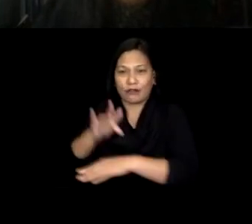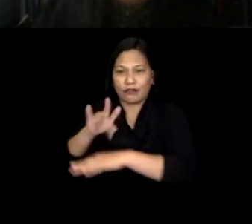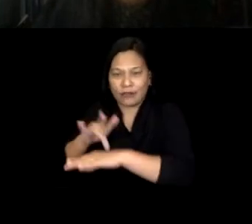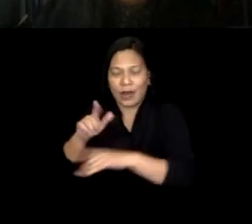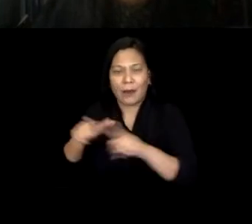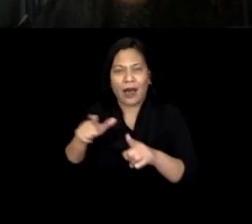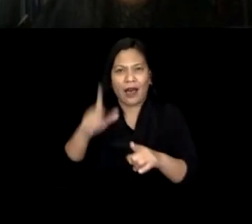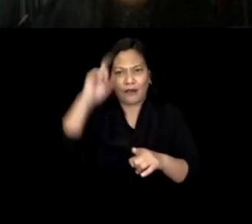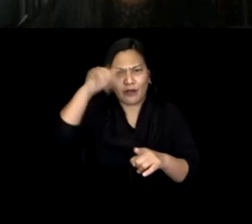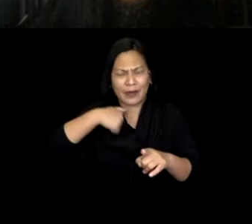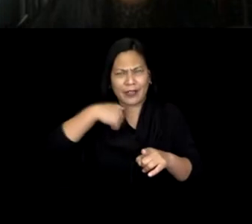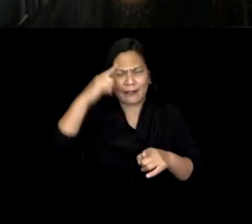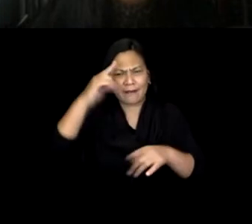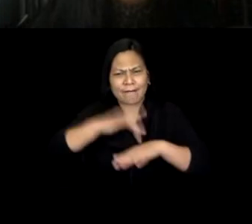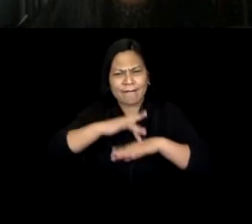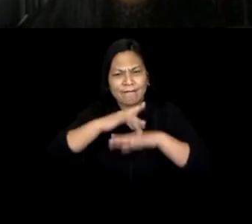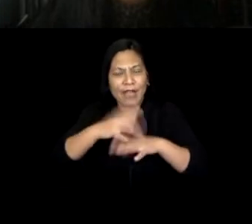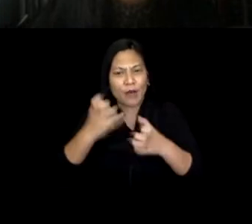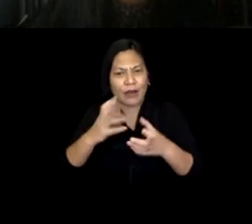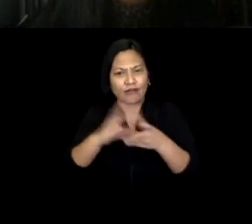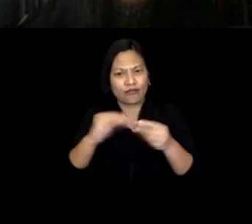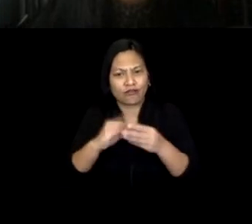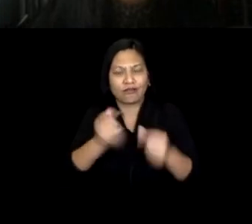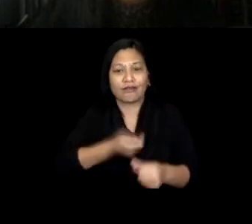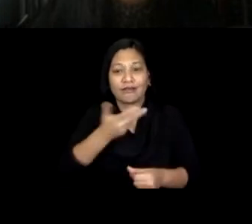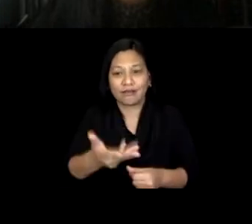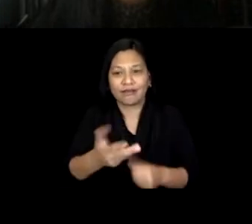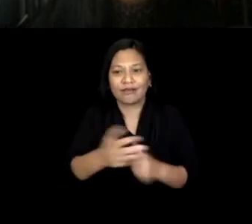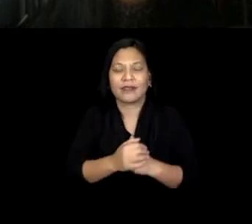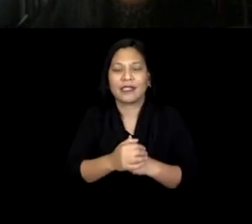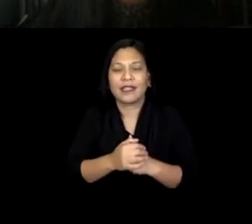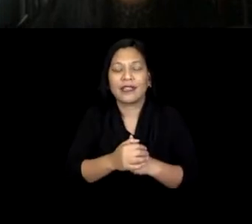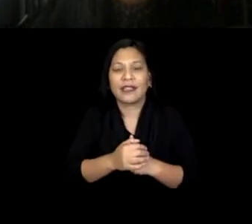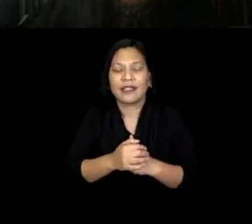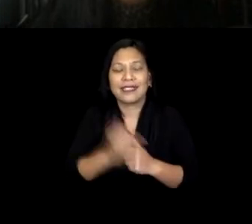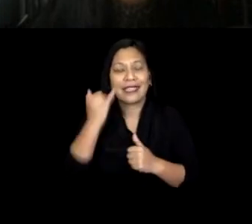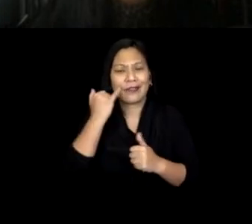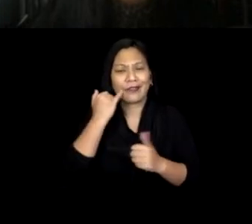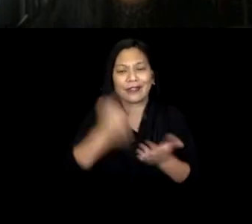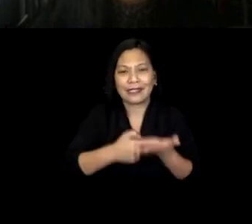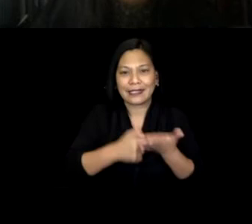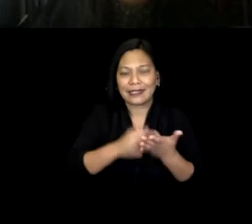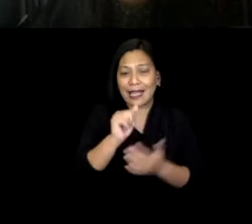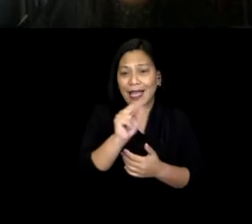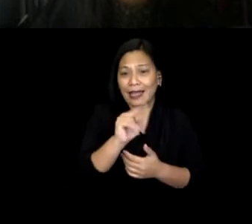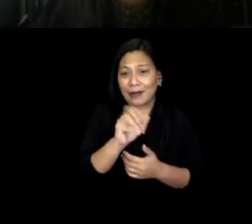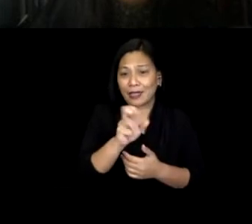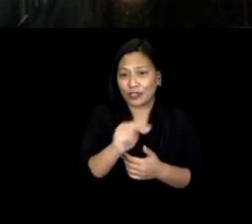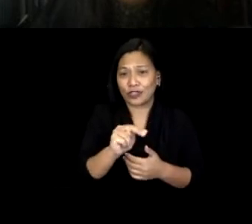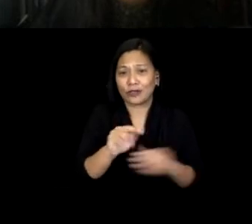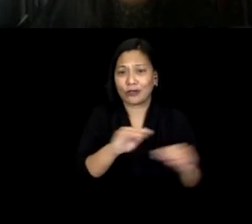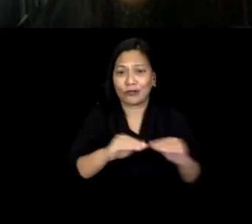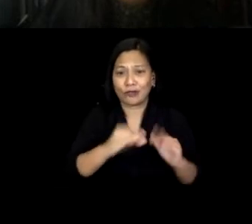obsessed with wanting to tell this story. And it like when you're talking about animation, I think everything